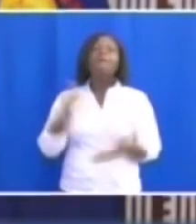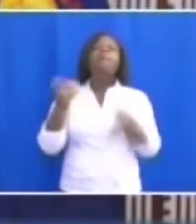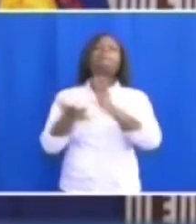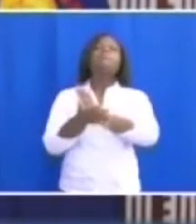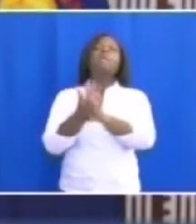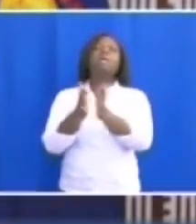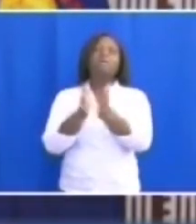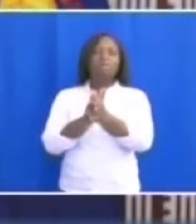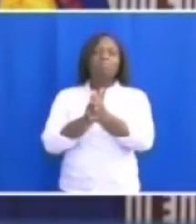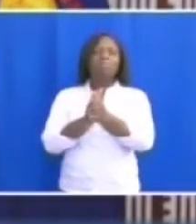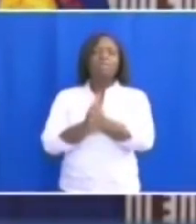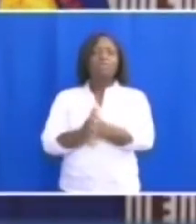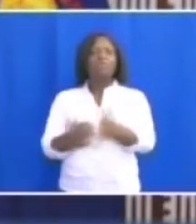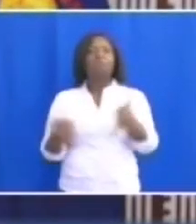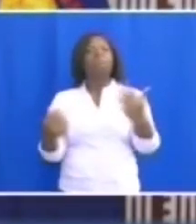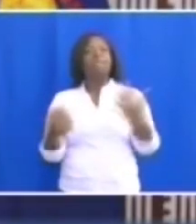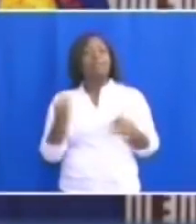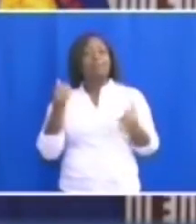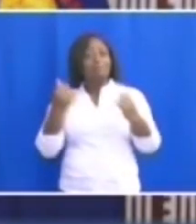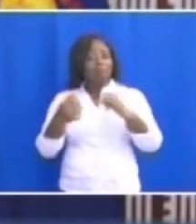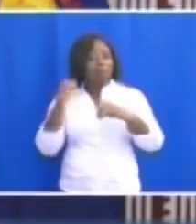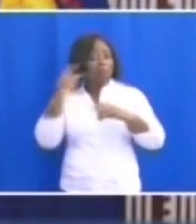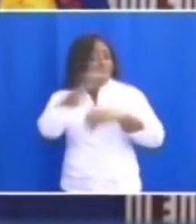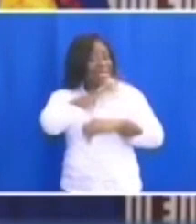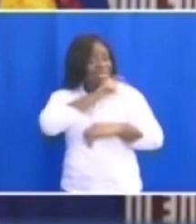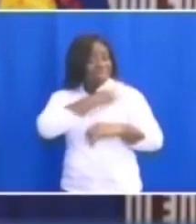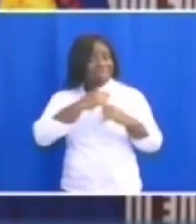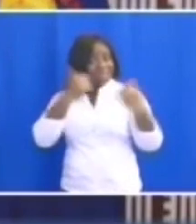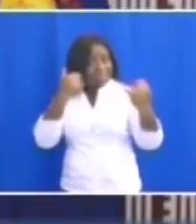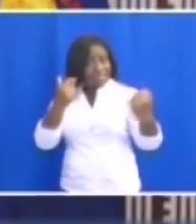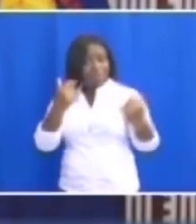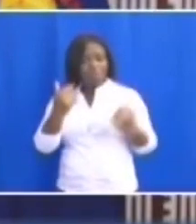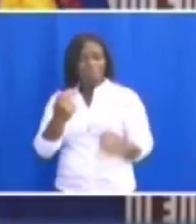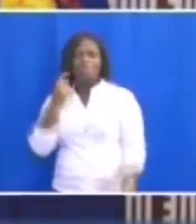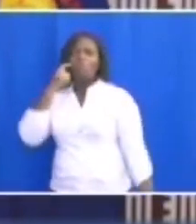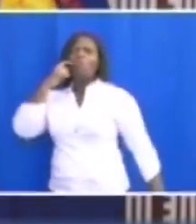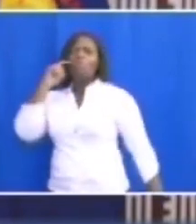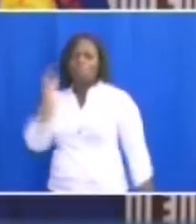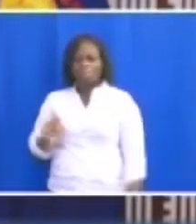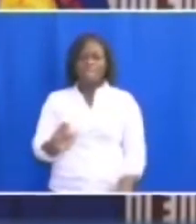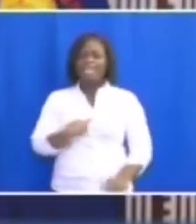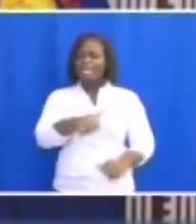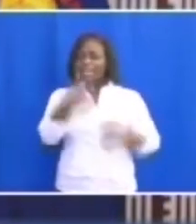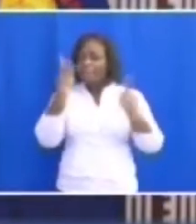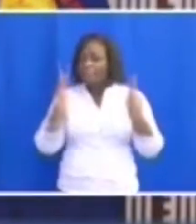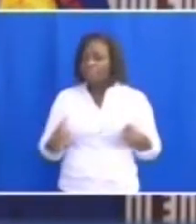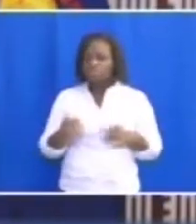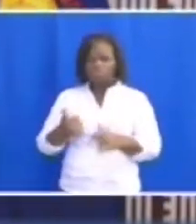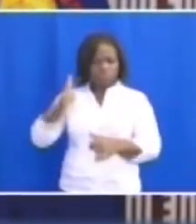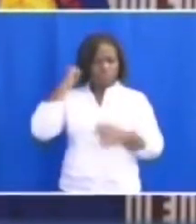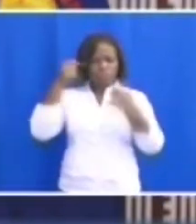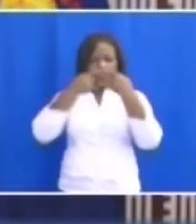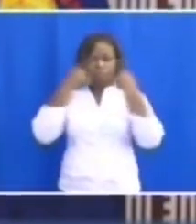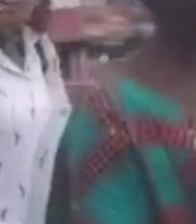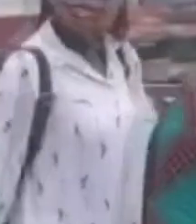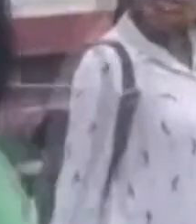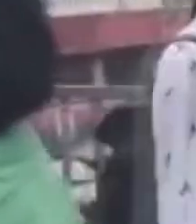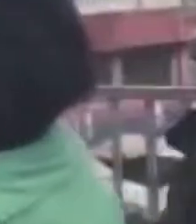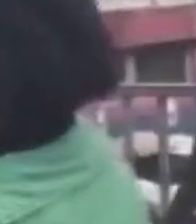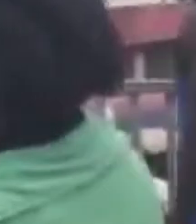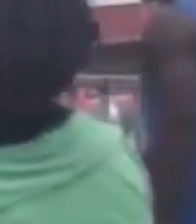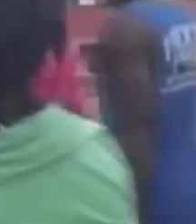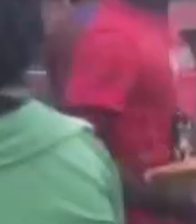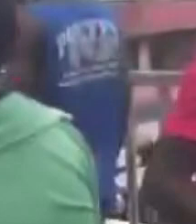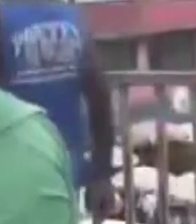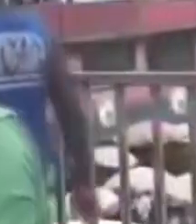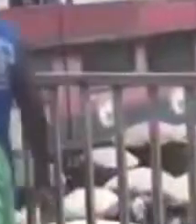offense. The police have been instructed to enforce this directive, which is the subject of an executive